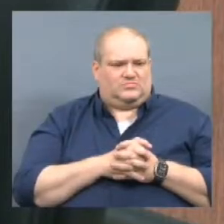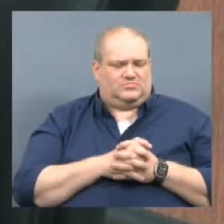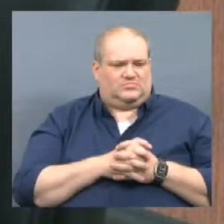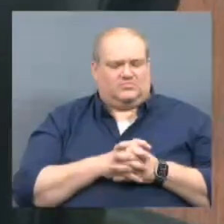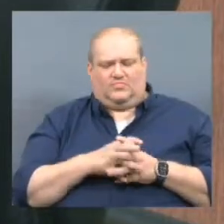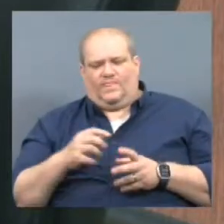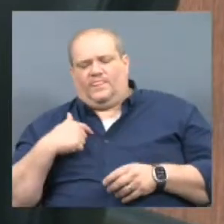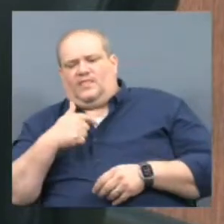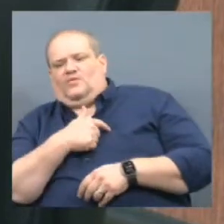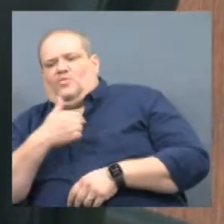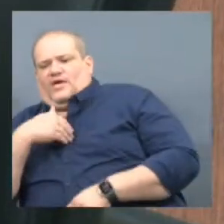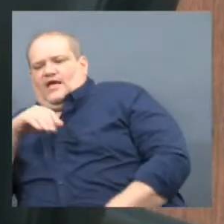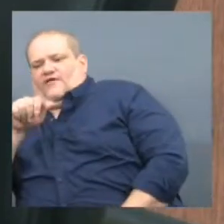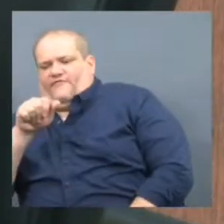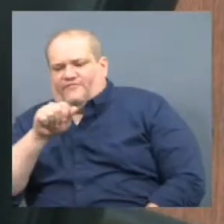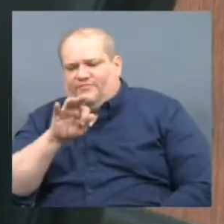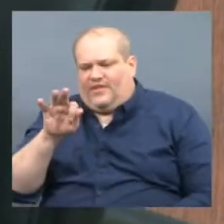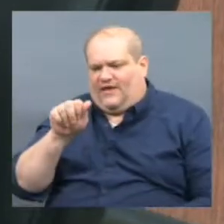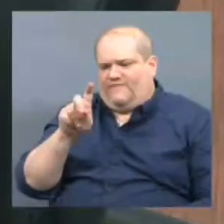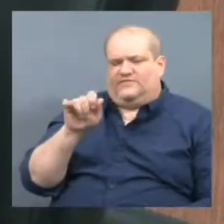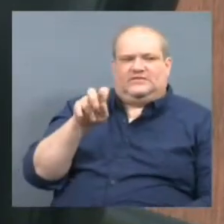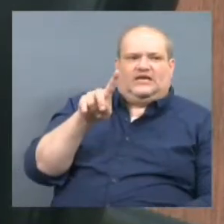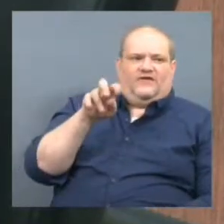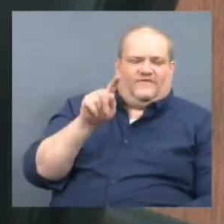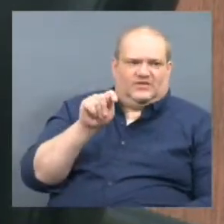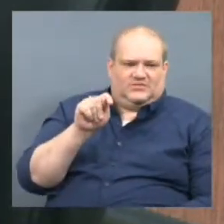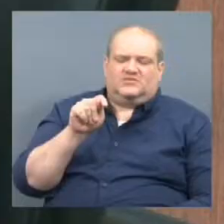Yeah, we have the affidavit that was requested.